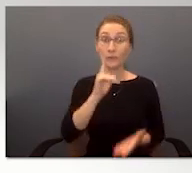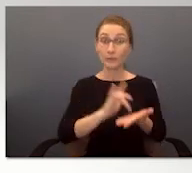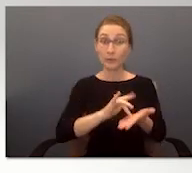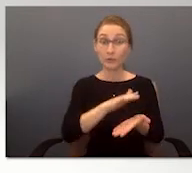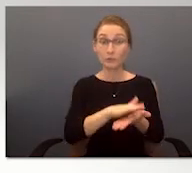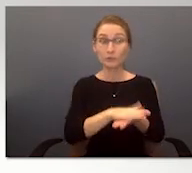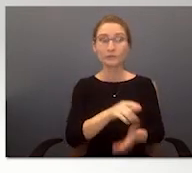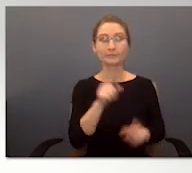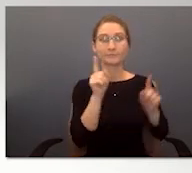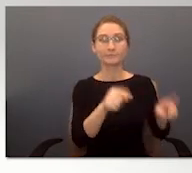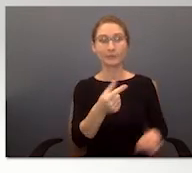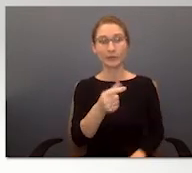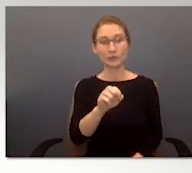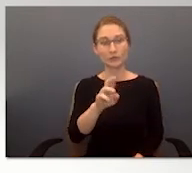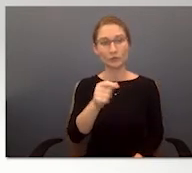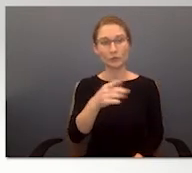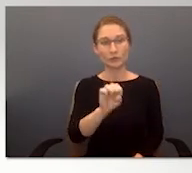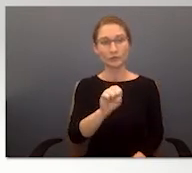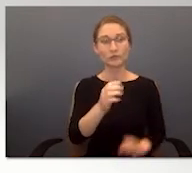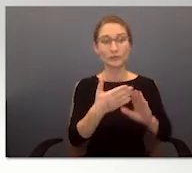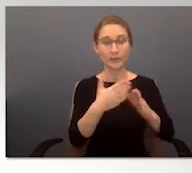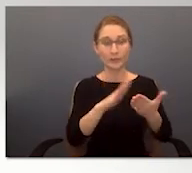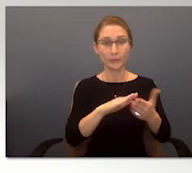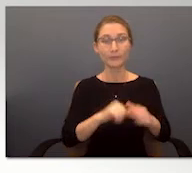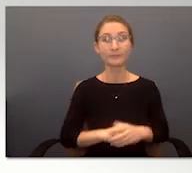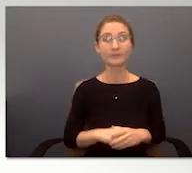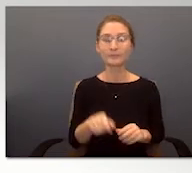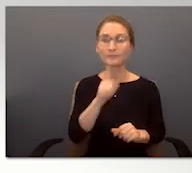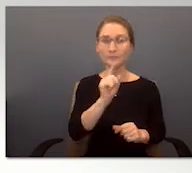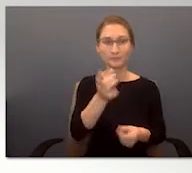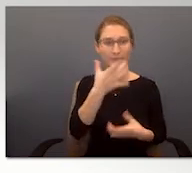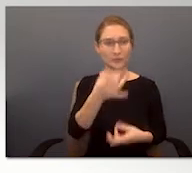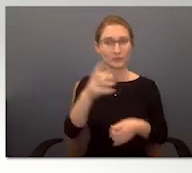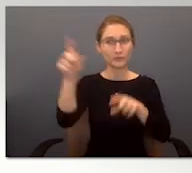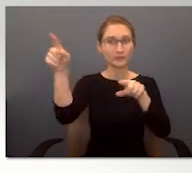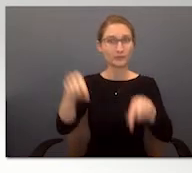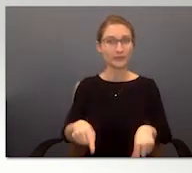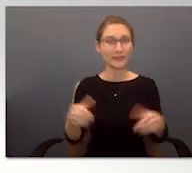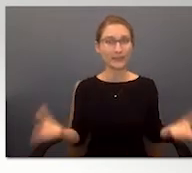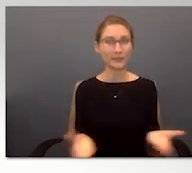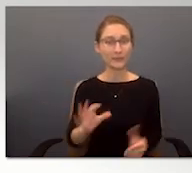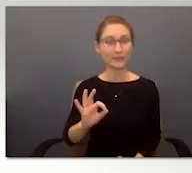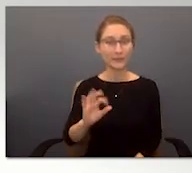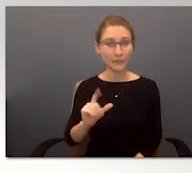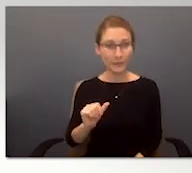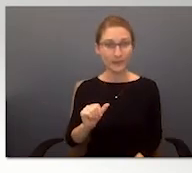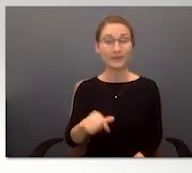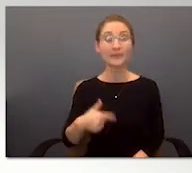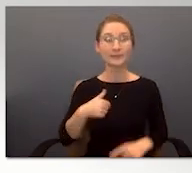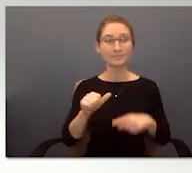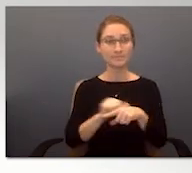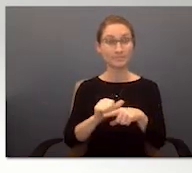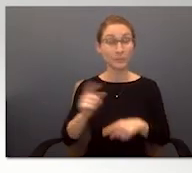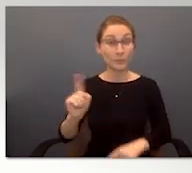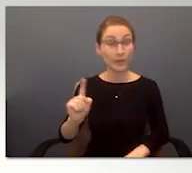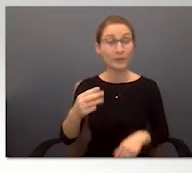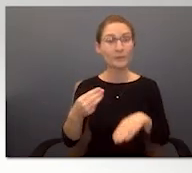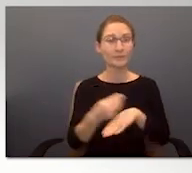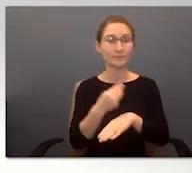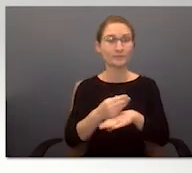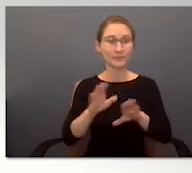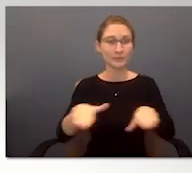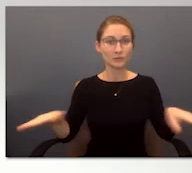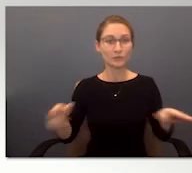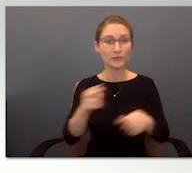school. Then really had an interest in coming to Florida and trained to do my pediatric residency at Miami